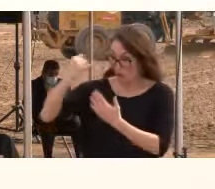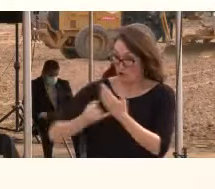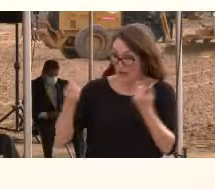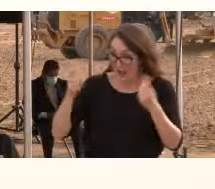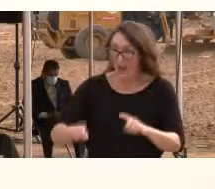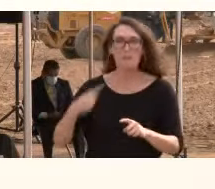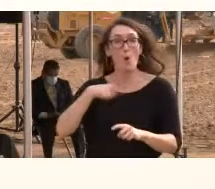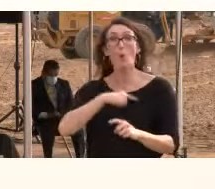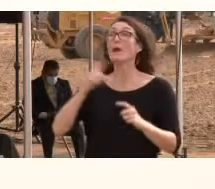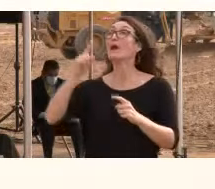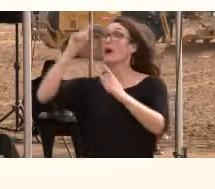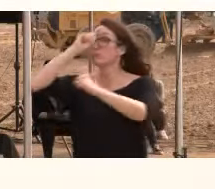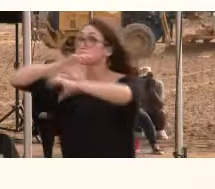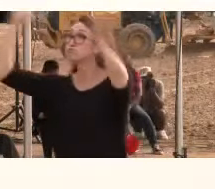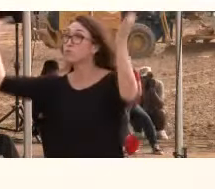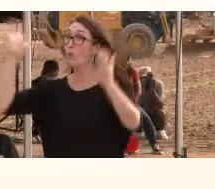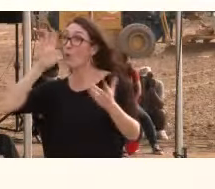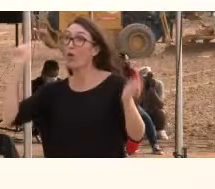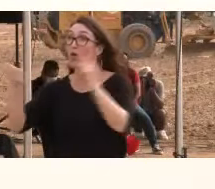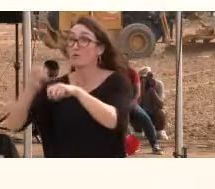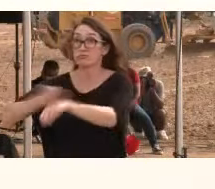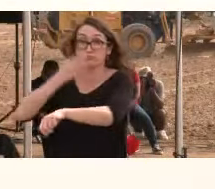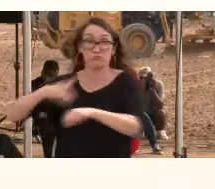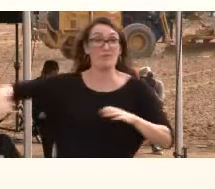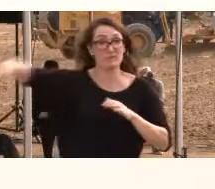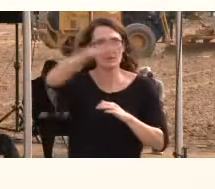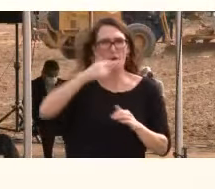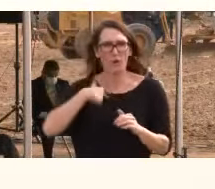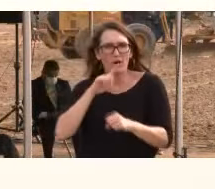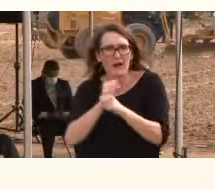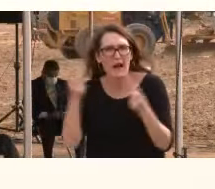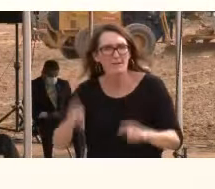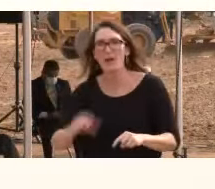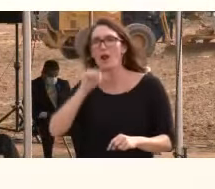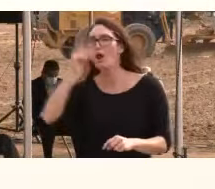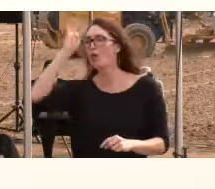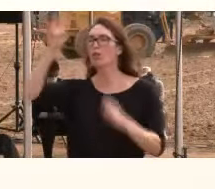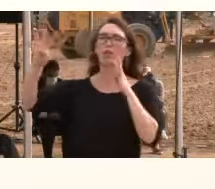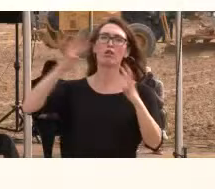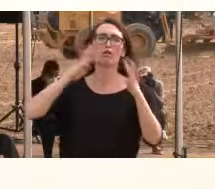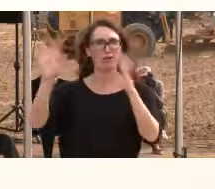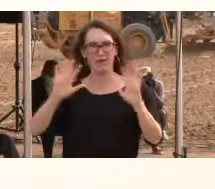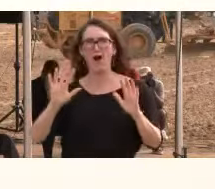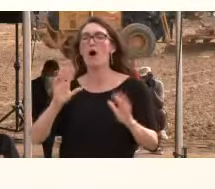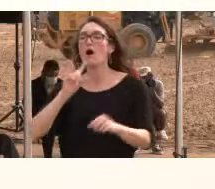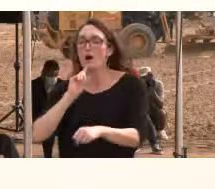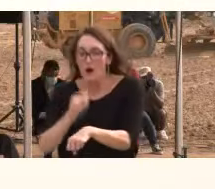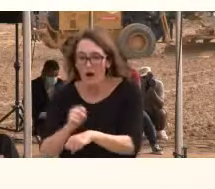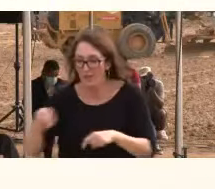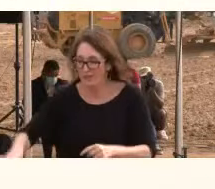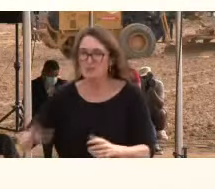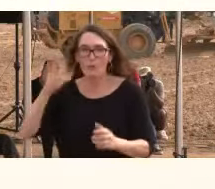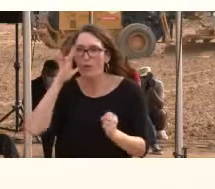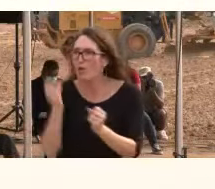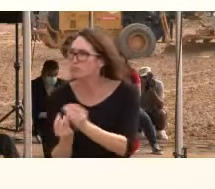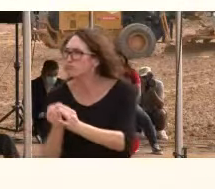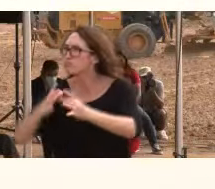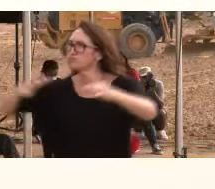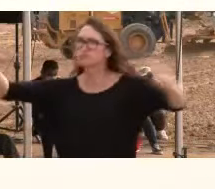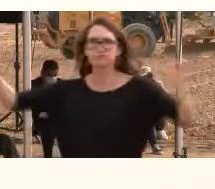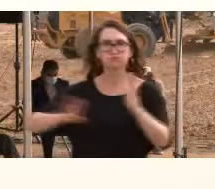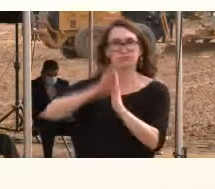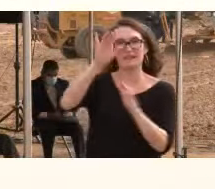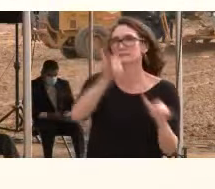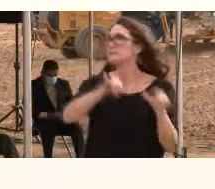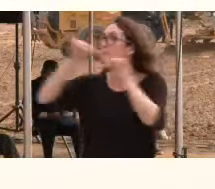fulfill this promise, that this becomes the same prosperous, healthy part of our community that it should be, and that the people benefit and